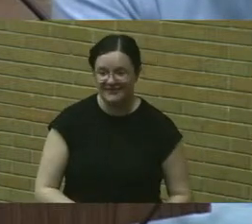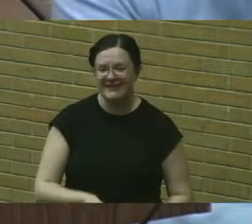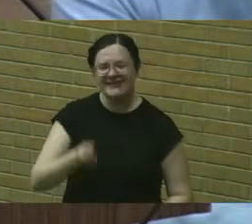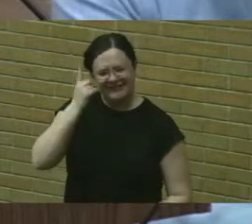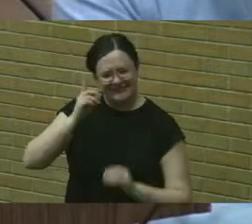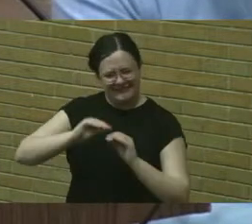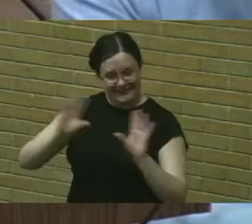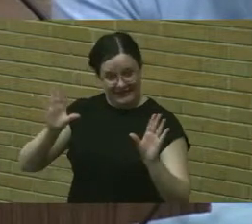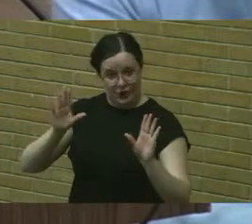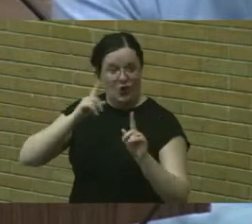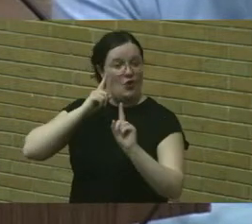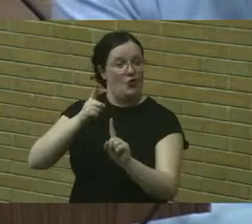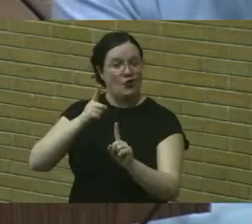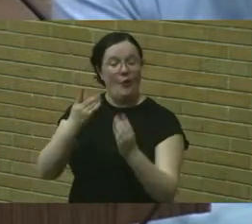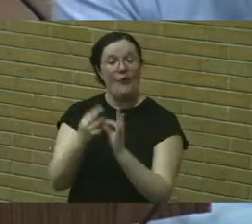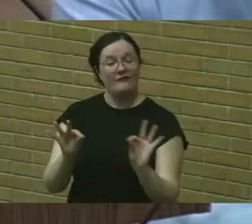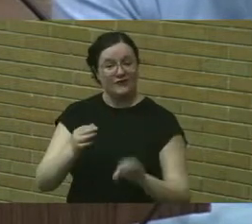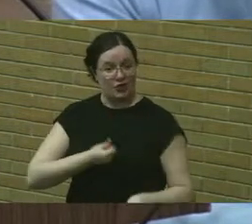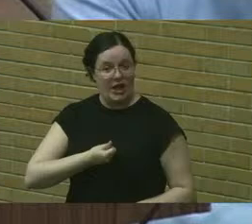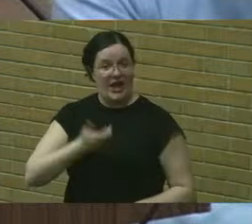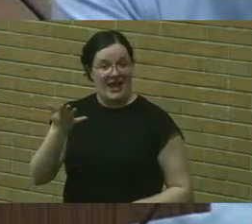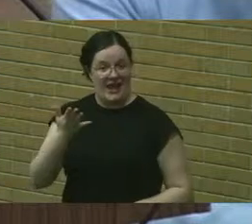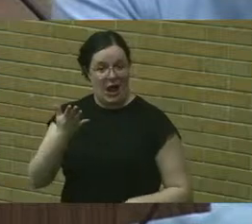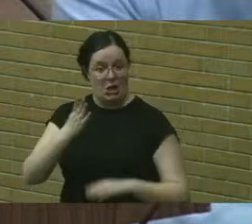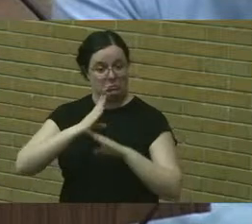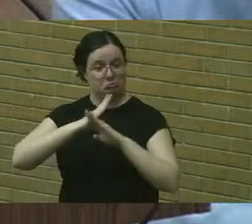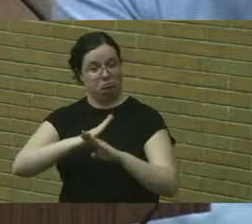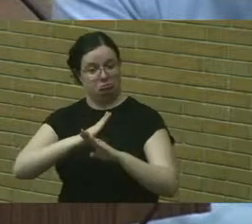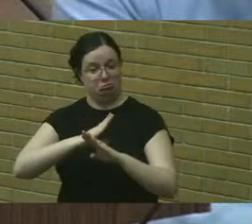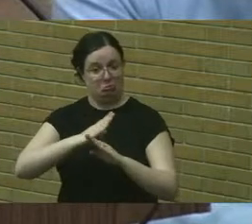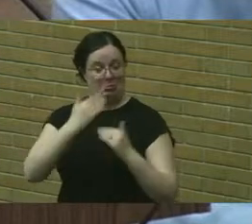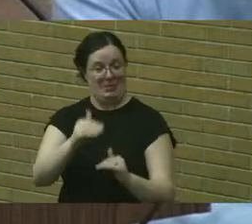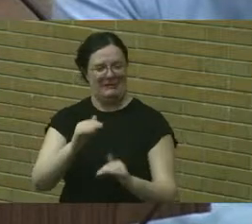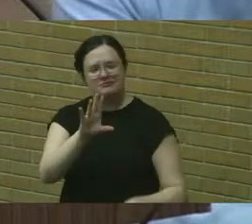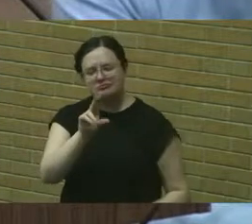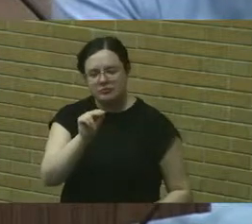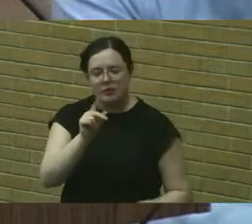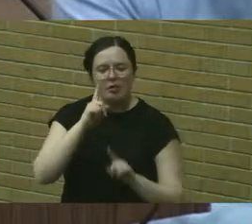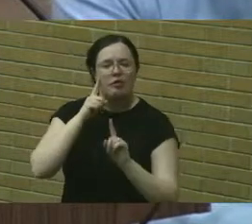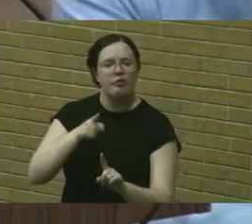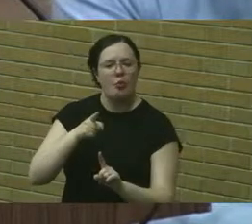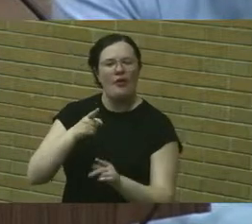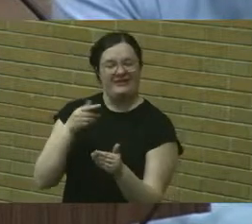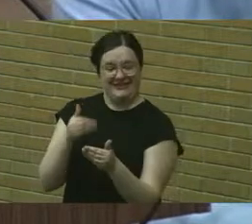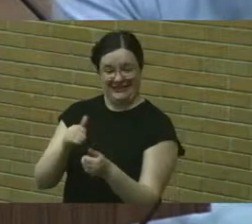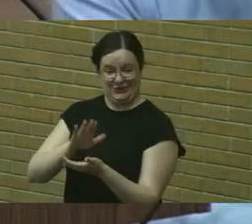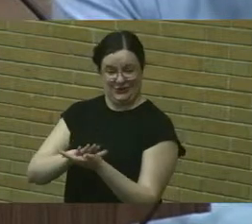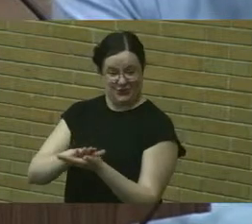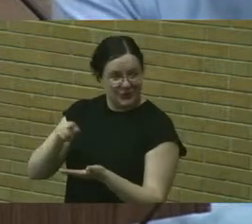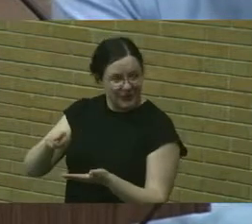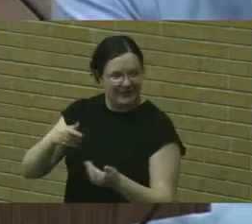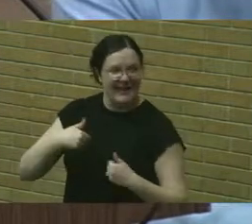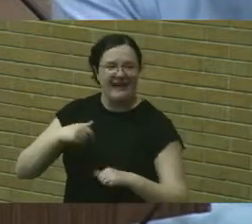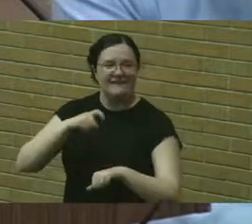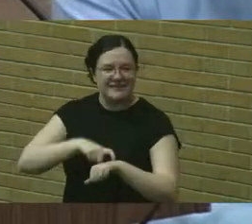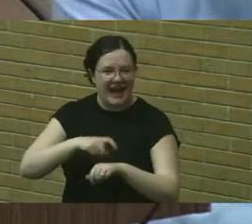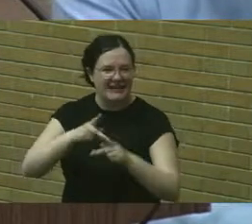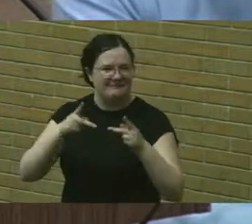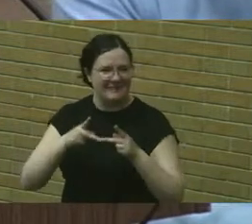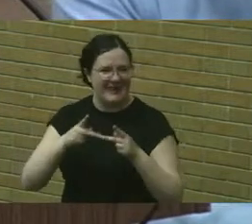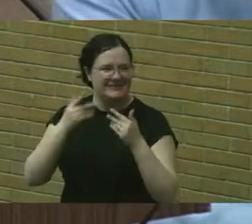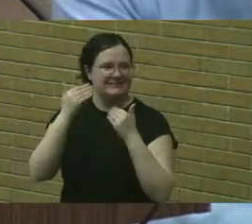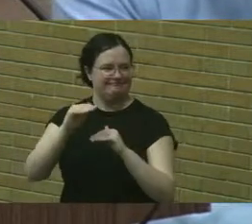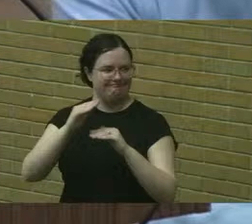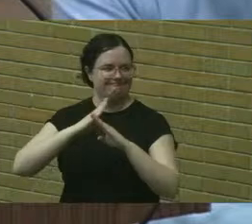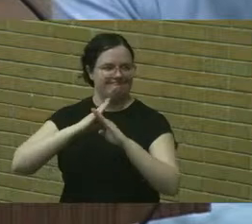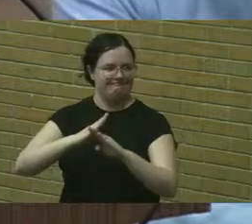speech, but to put more of a reasonable time and place restrictions near a school. The large protests scheduled from 2 to